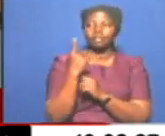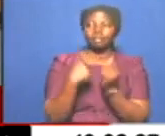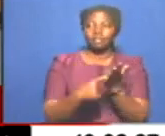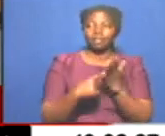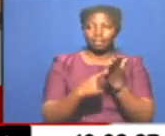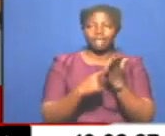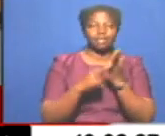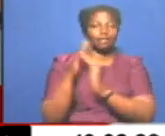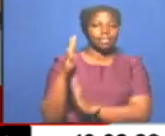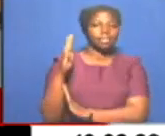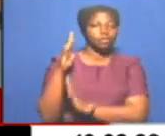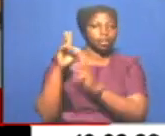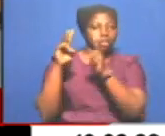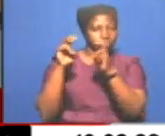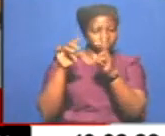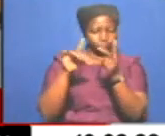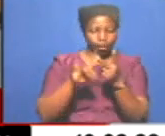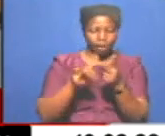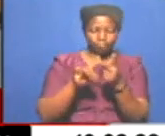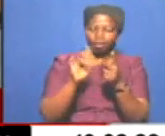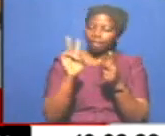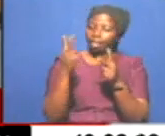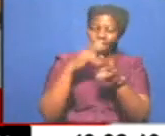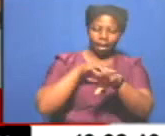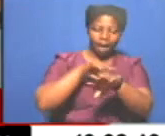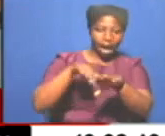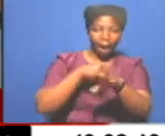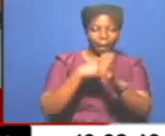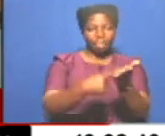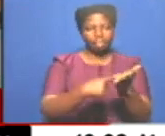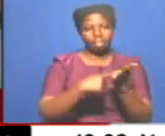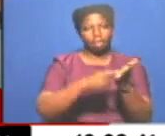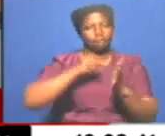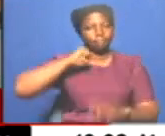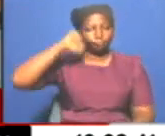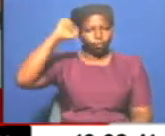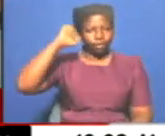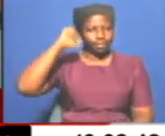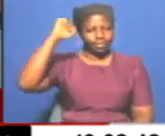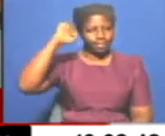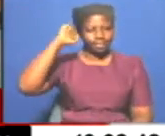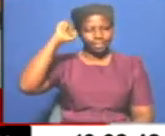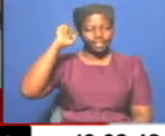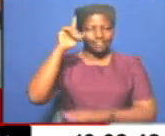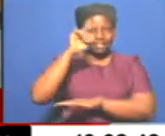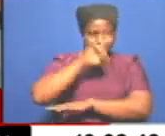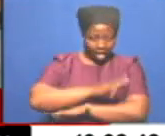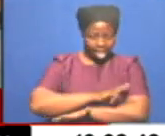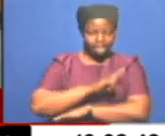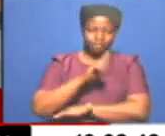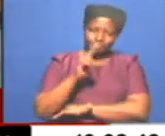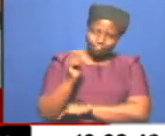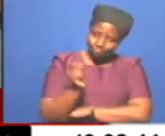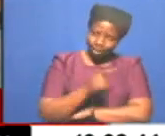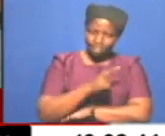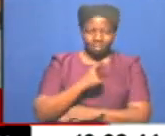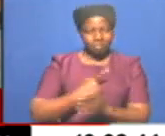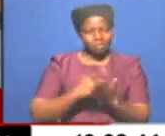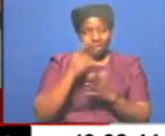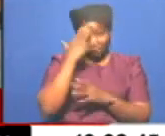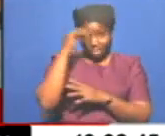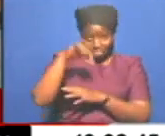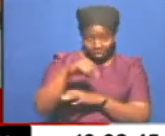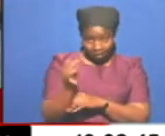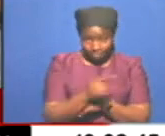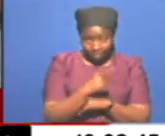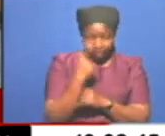security. And the second hour, we will look at the politics of the day and the week and the month. As it is January, of course, the